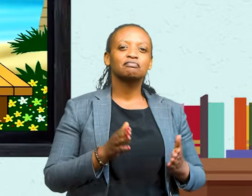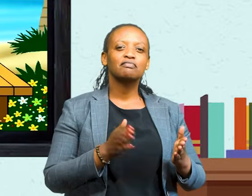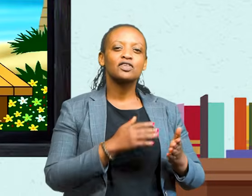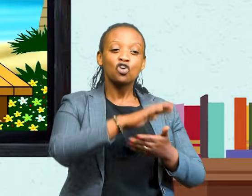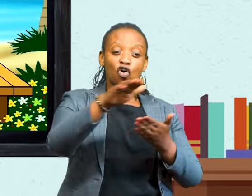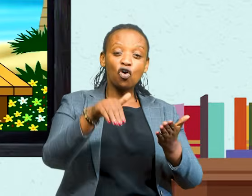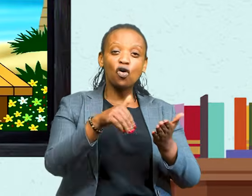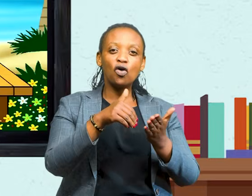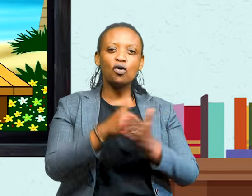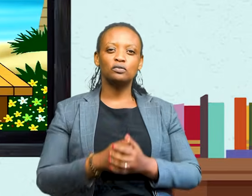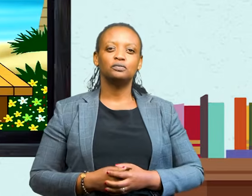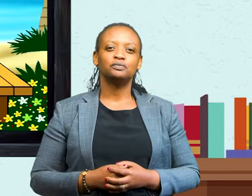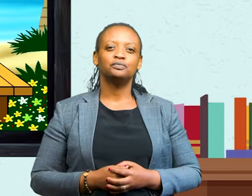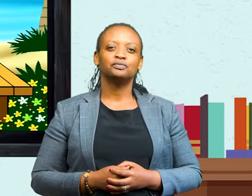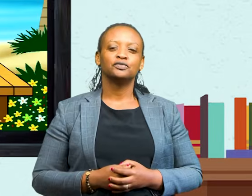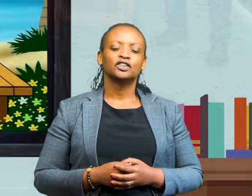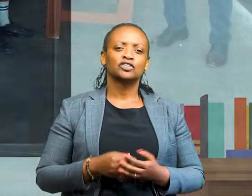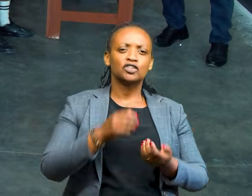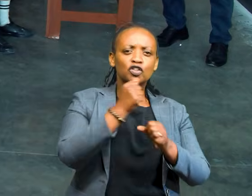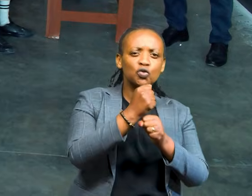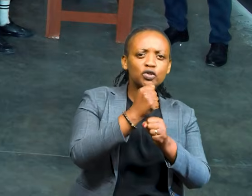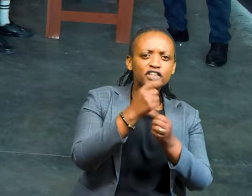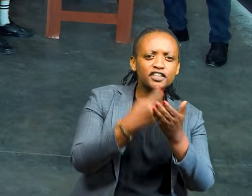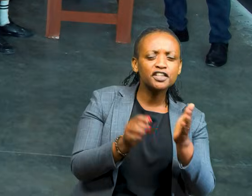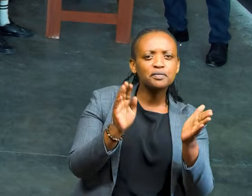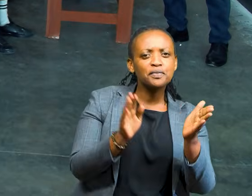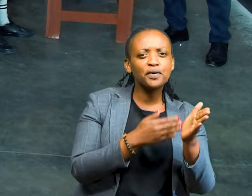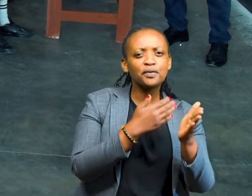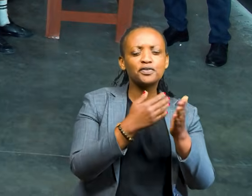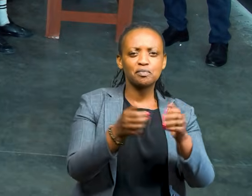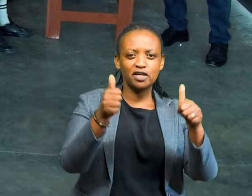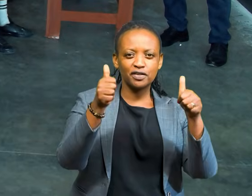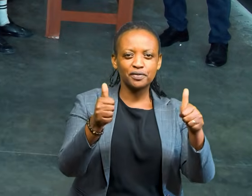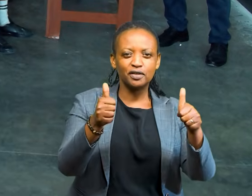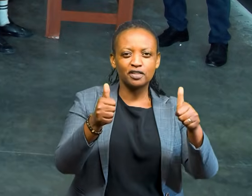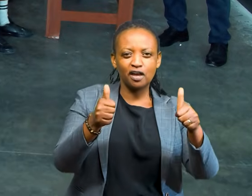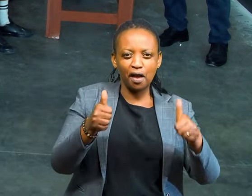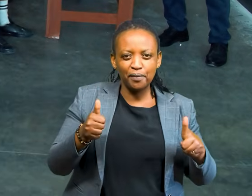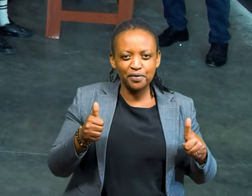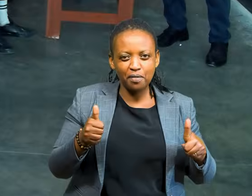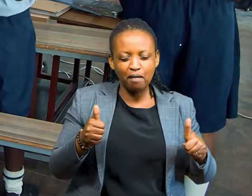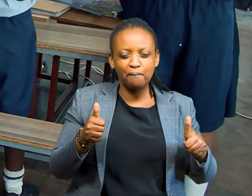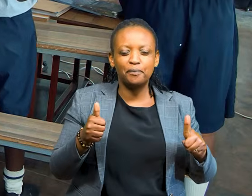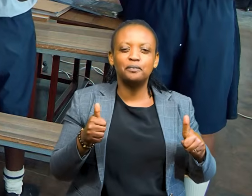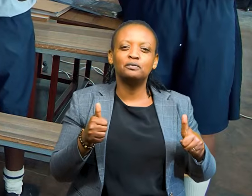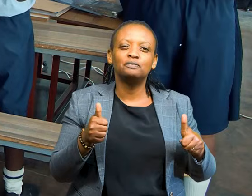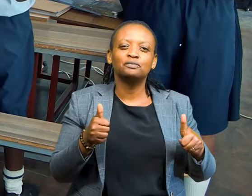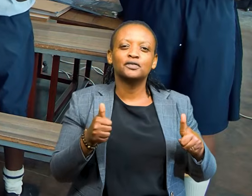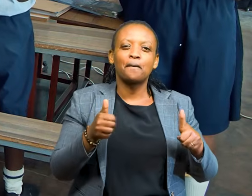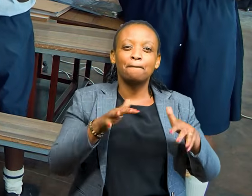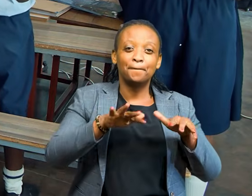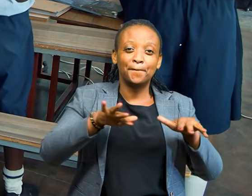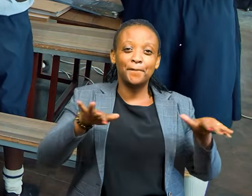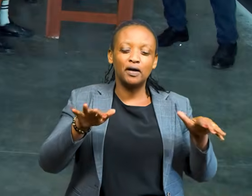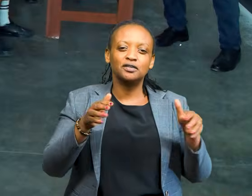Hey everybody, let's do the tootie time. Thumbs up. Thumbs up. Elbows back. Elbows back.